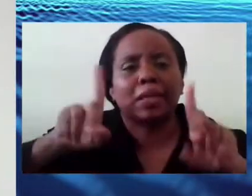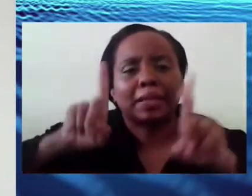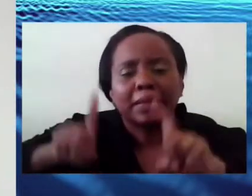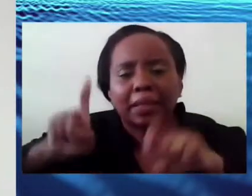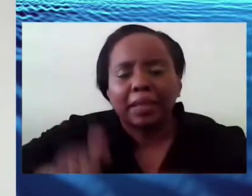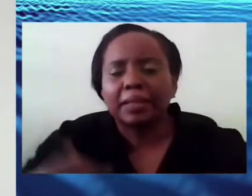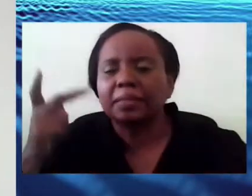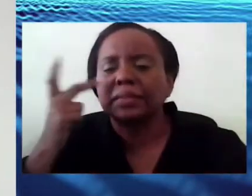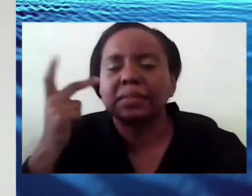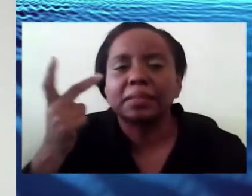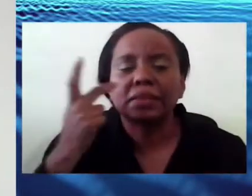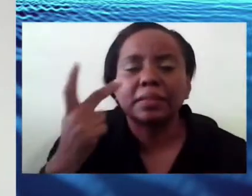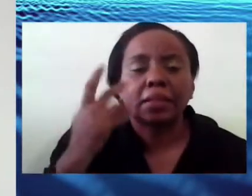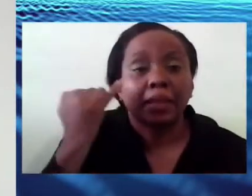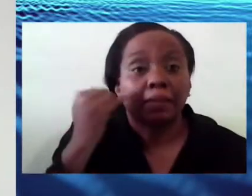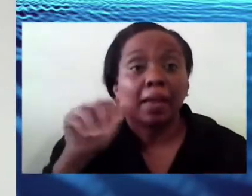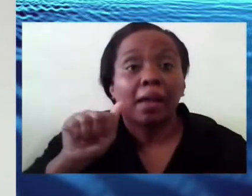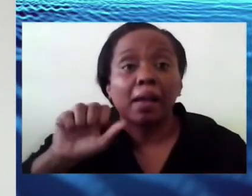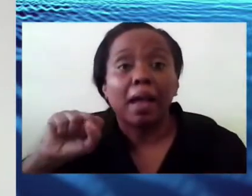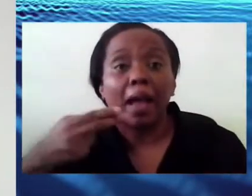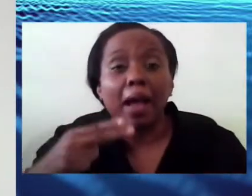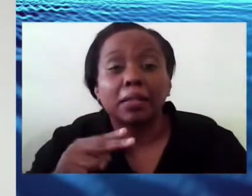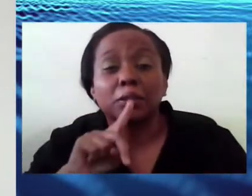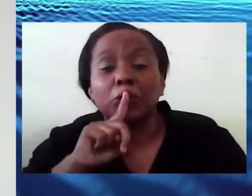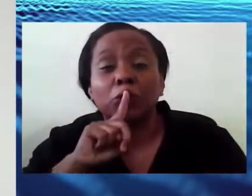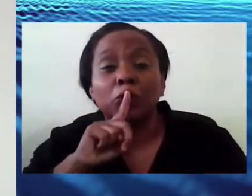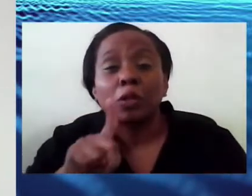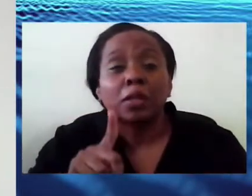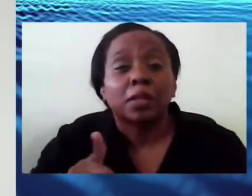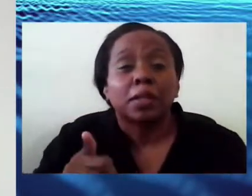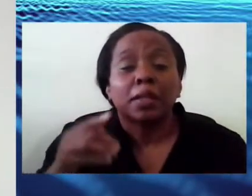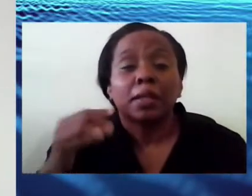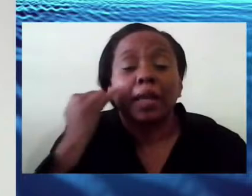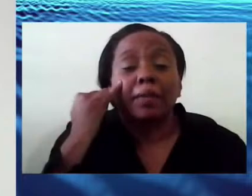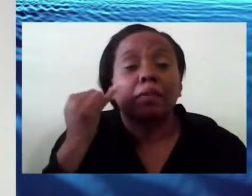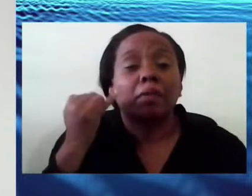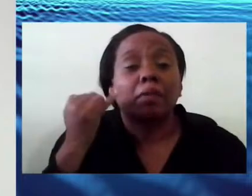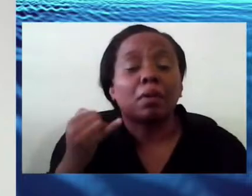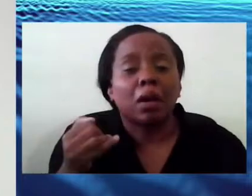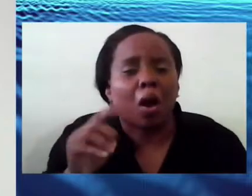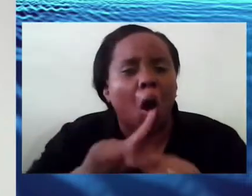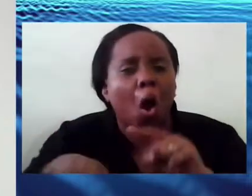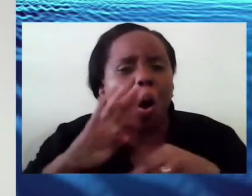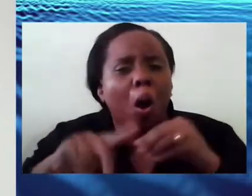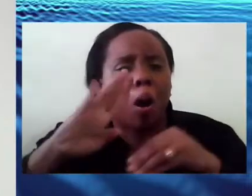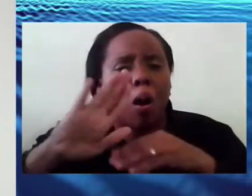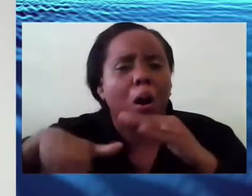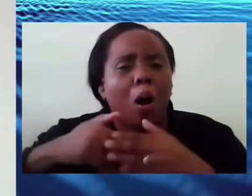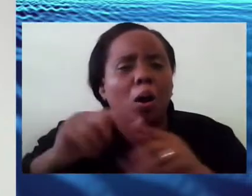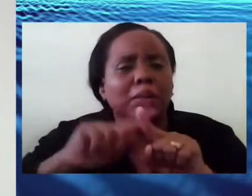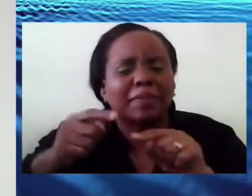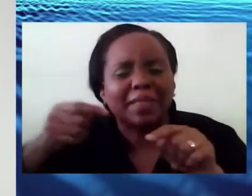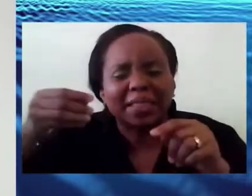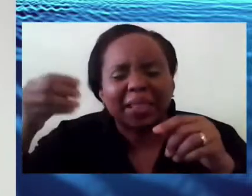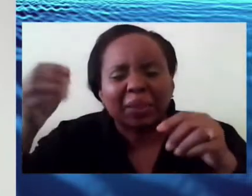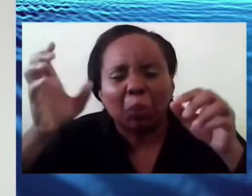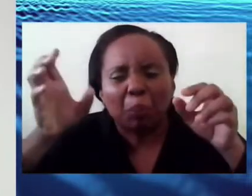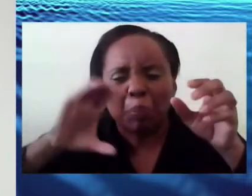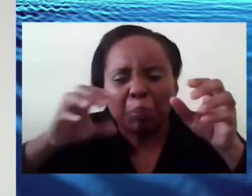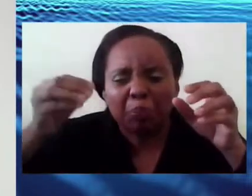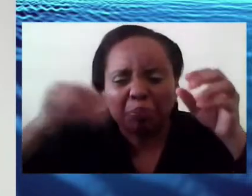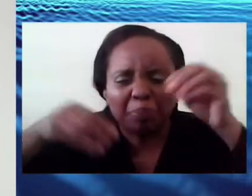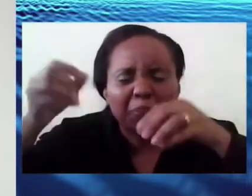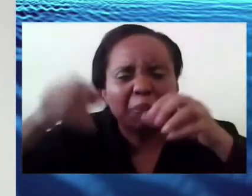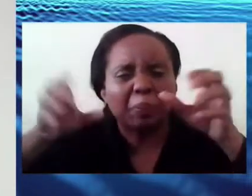it is with fluorine or arsenic or other sulfur, other chemicals that might be in the ash. The Government Analytical Services